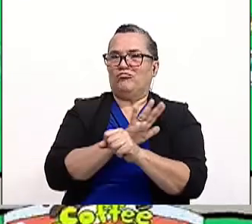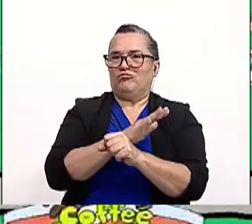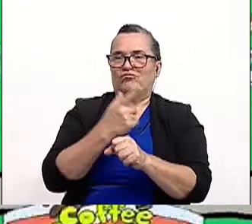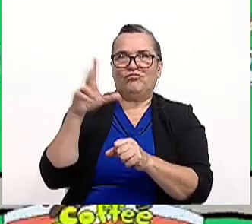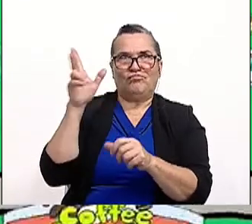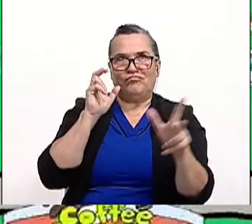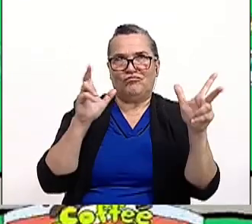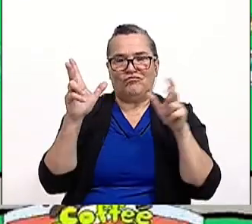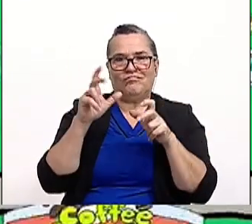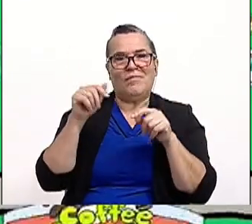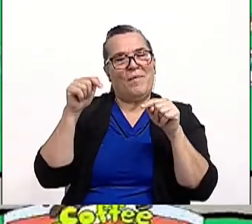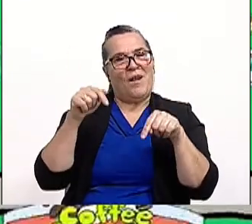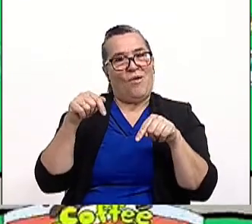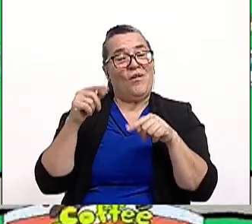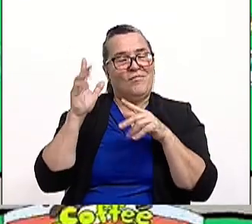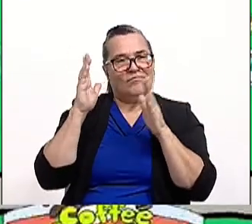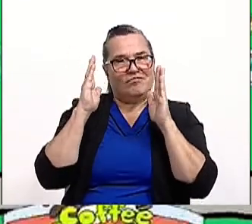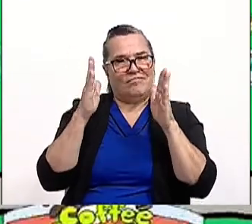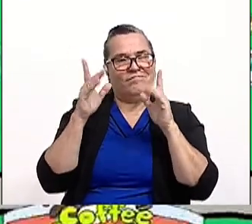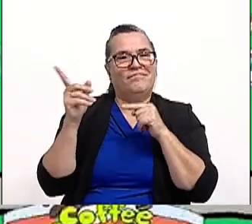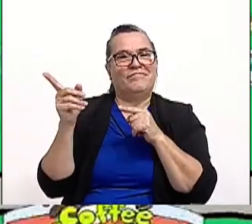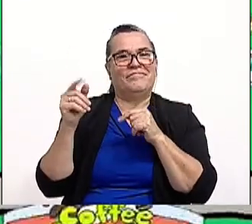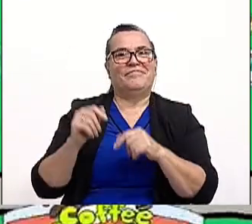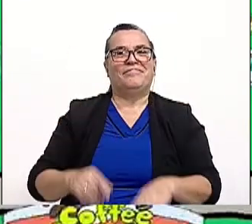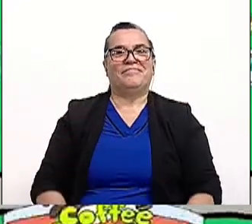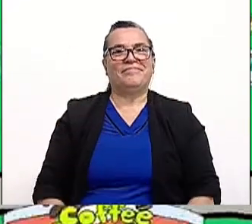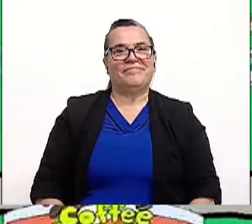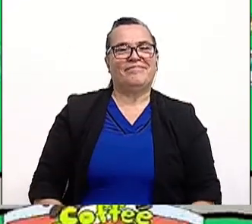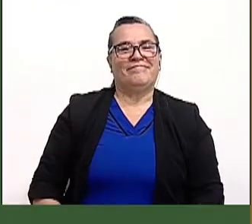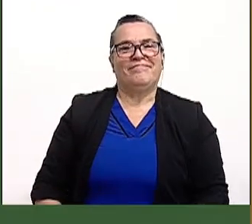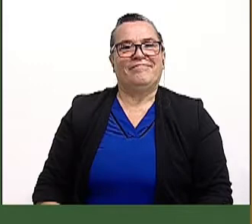listening tasks for today. Pay attention.